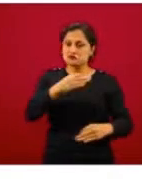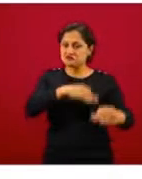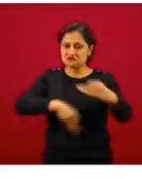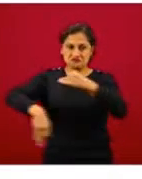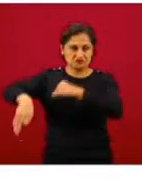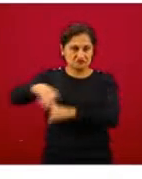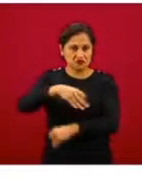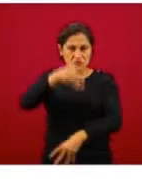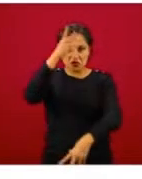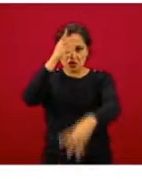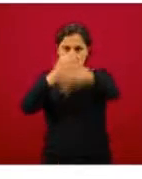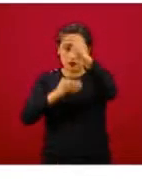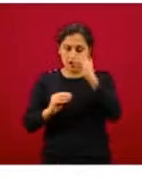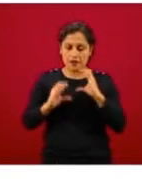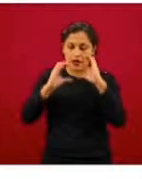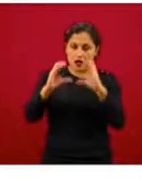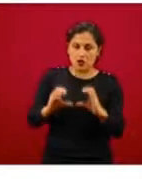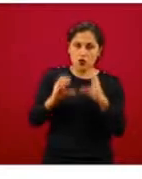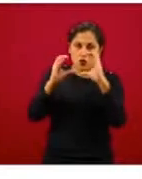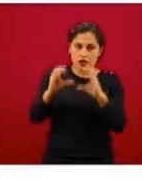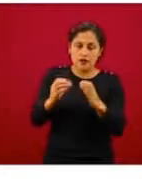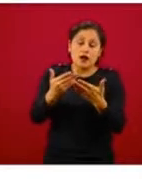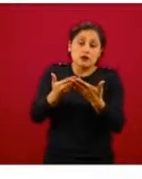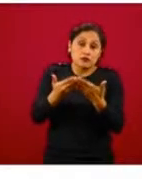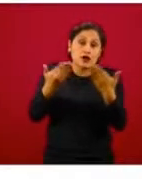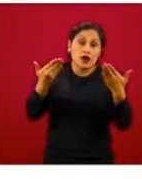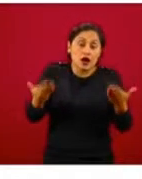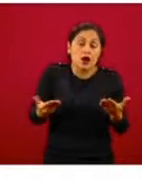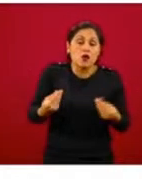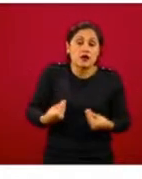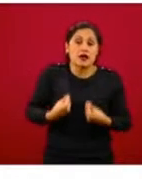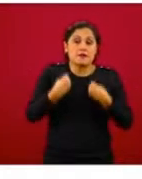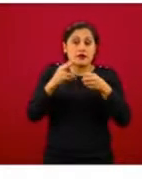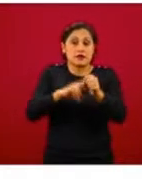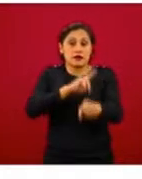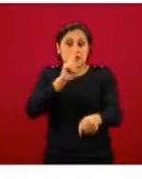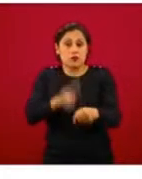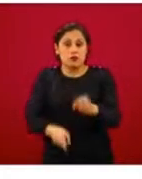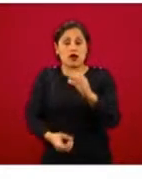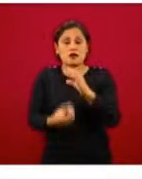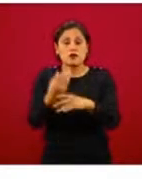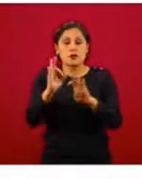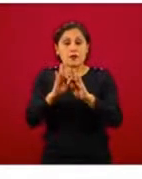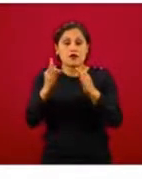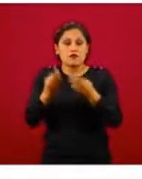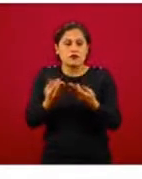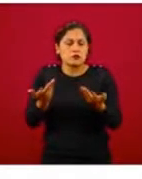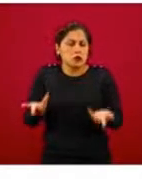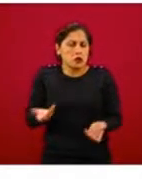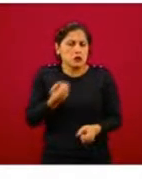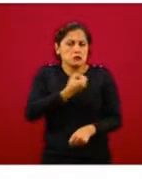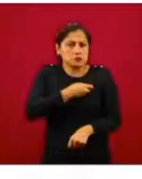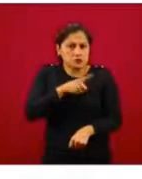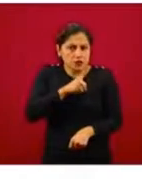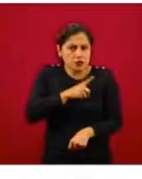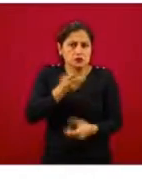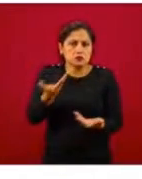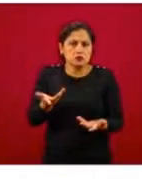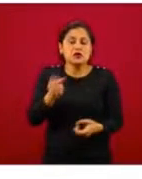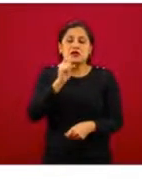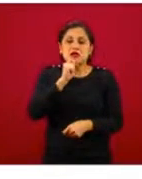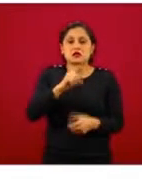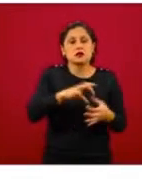effort together. We need to take care of ourselves together, and we have to have a safe, secure new